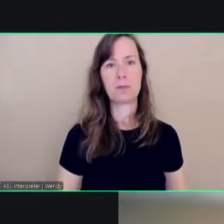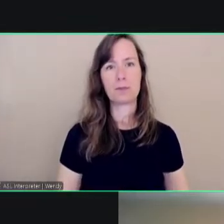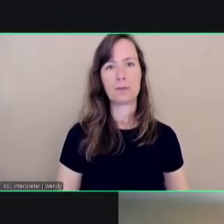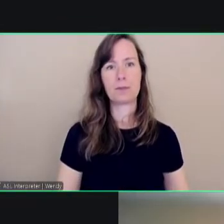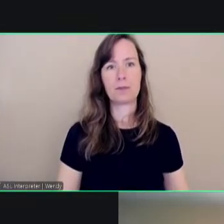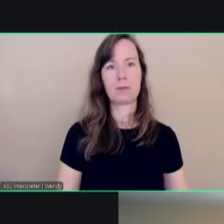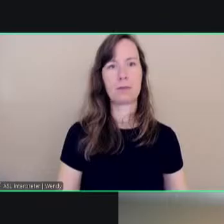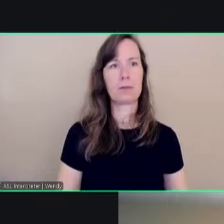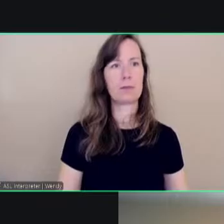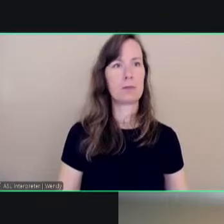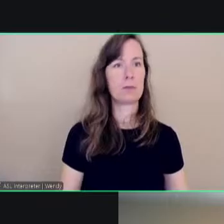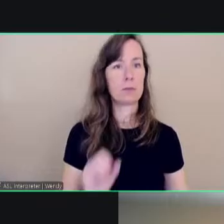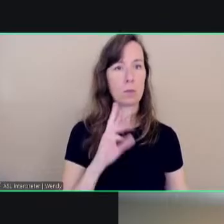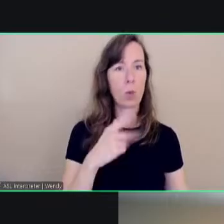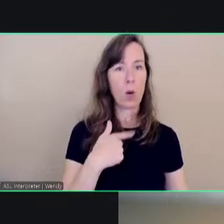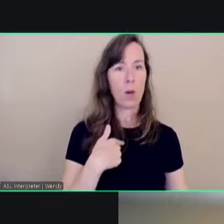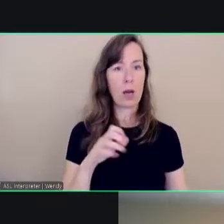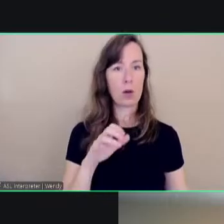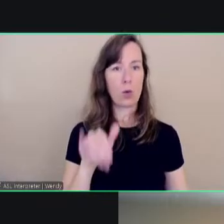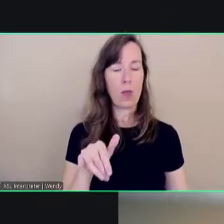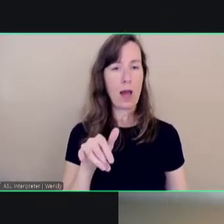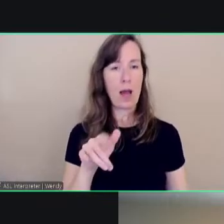Or am I doing that, Giselle?